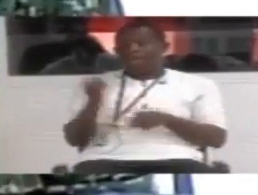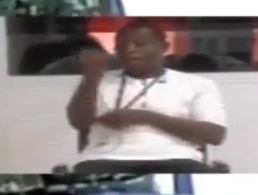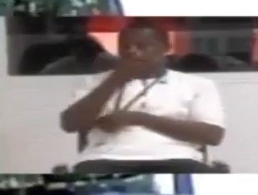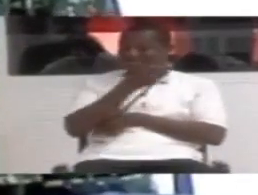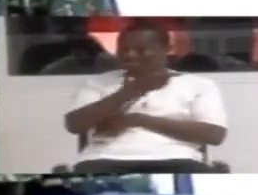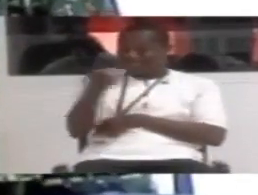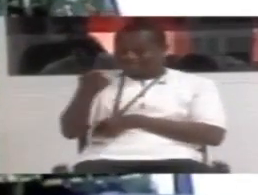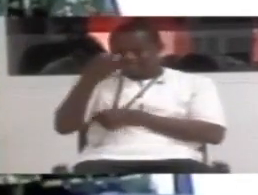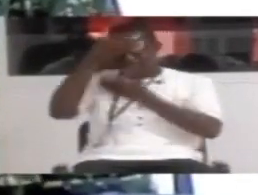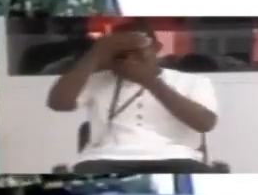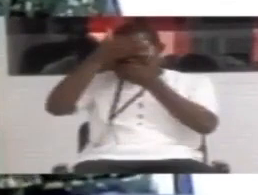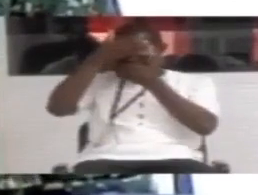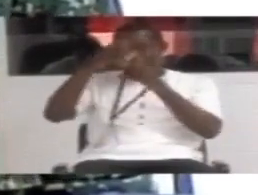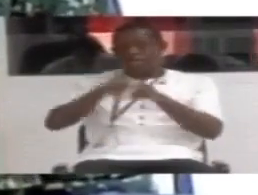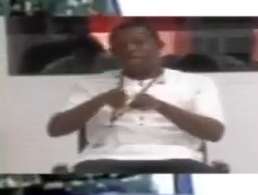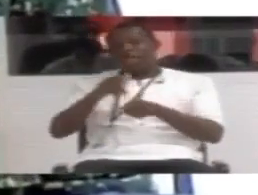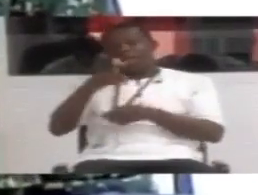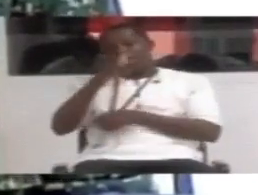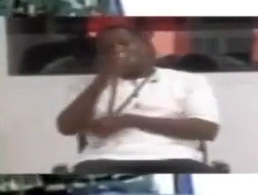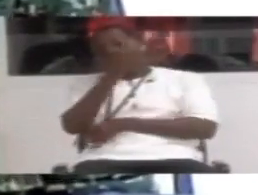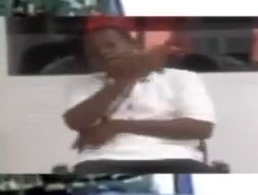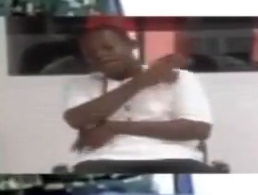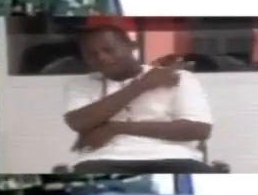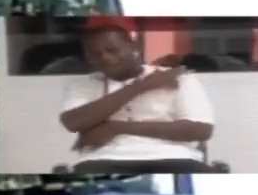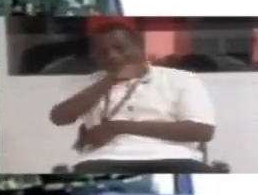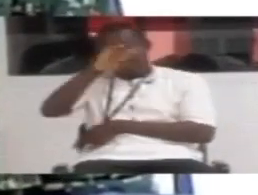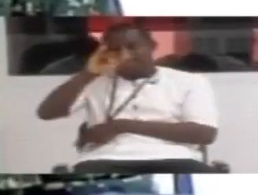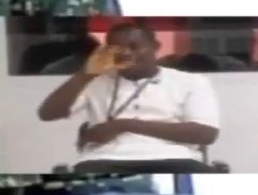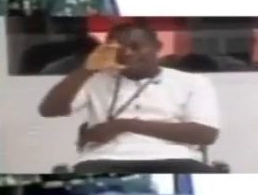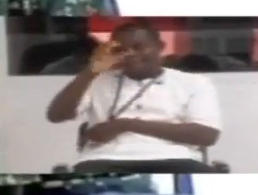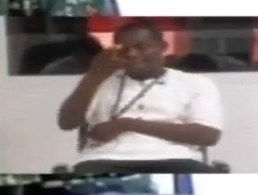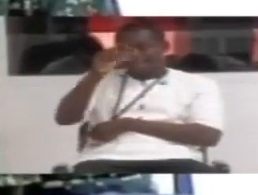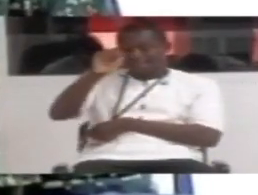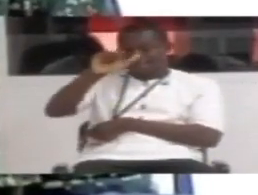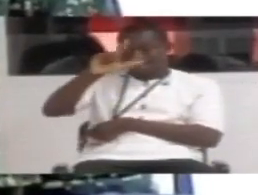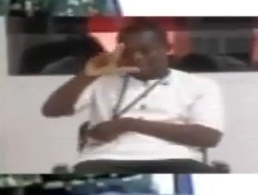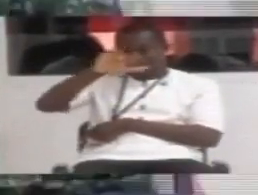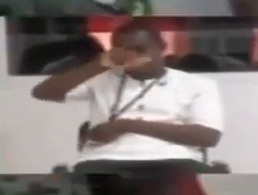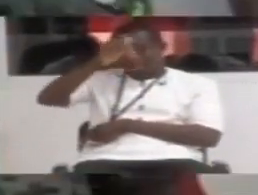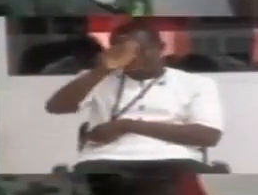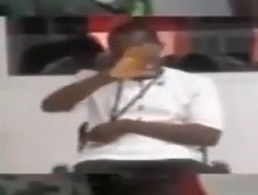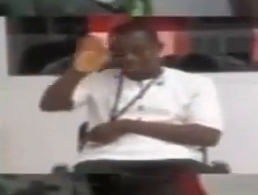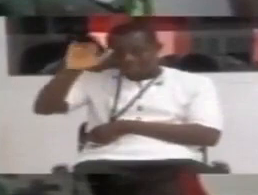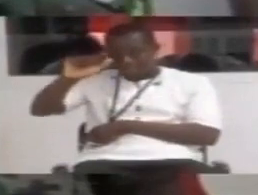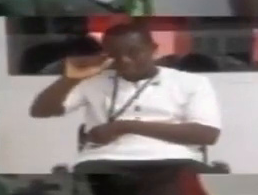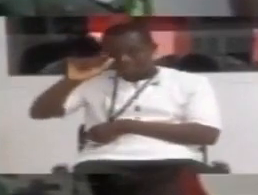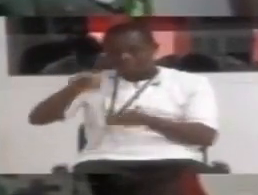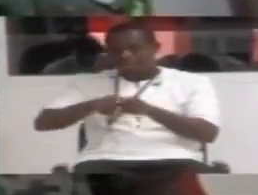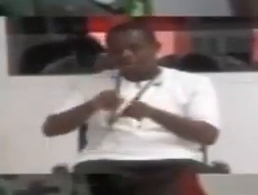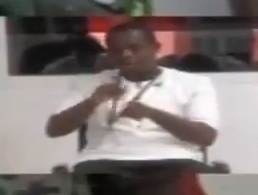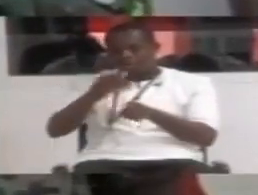Maski, Lieutenant Michael Jada, sorry. Is it? Yes,